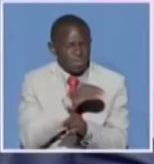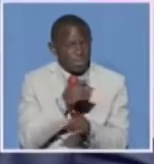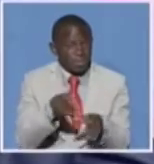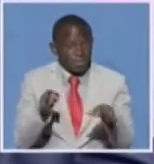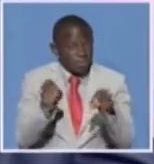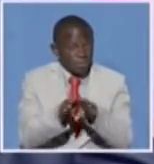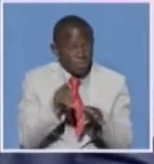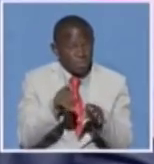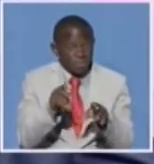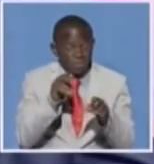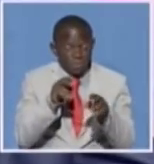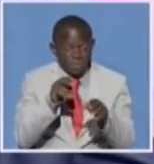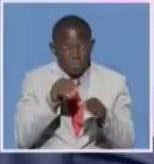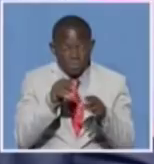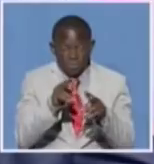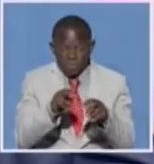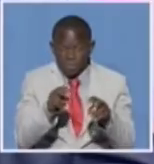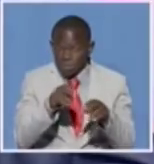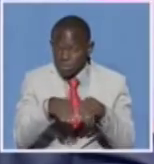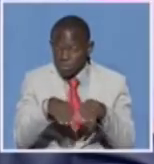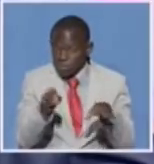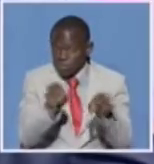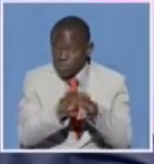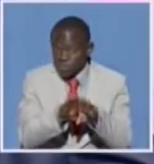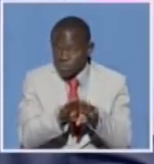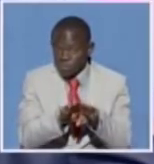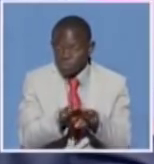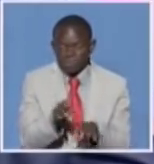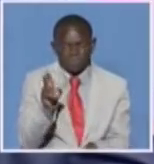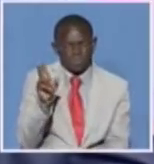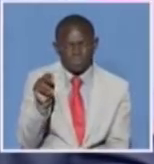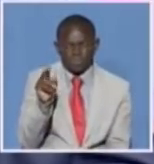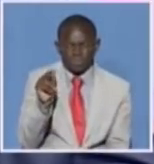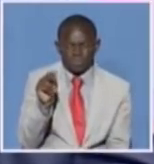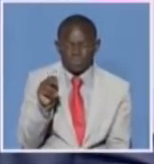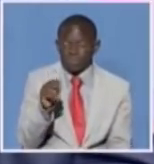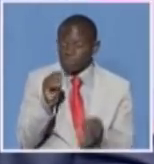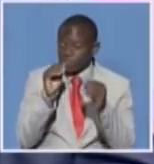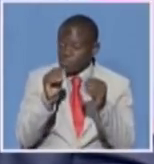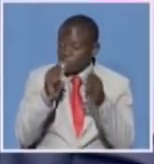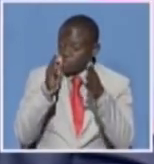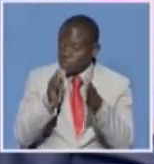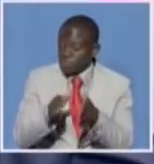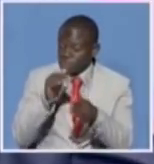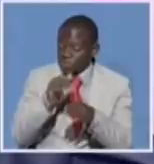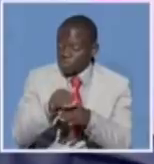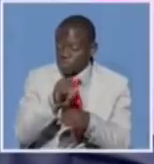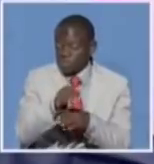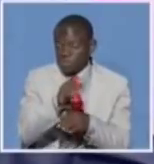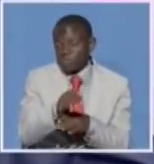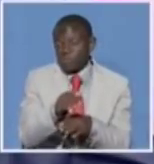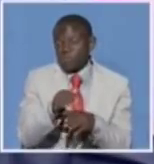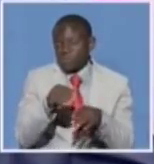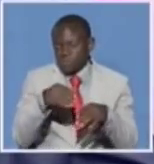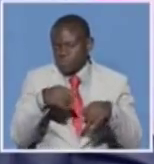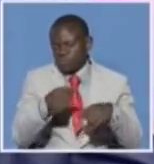an ongoing process. For those who presented themselves to the Teaching Council